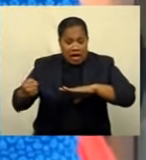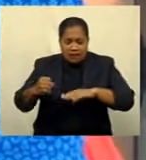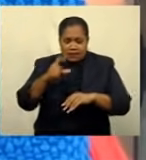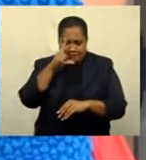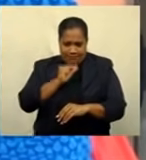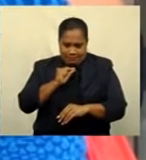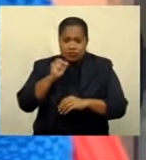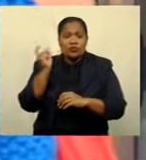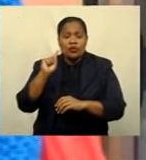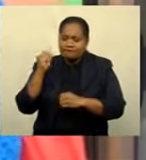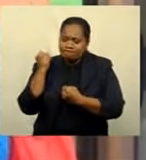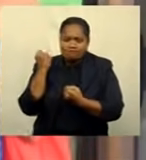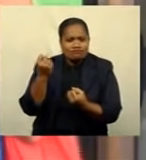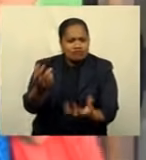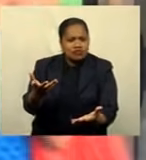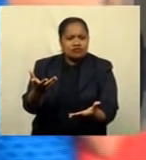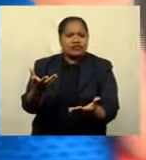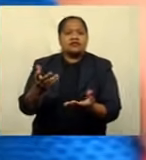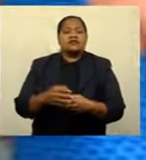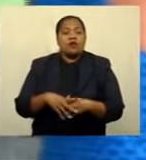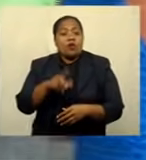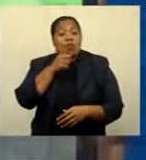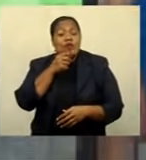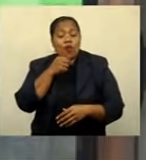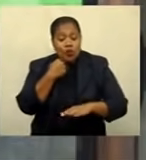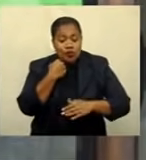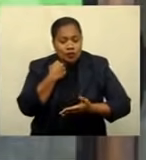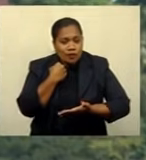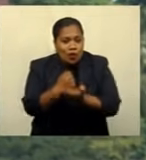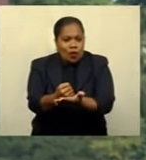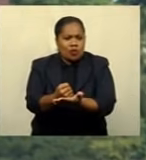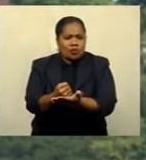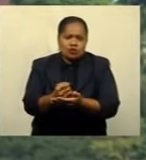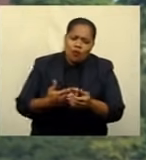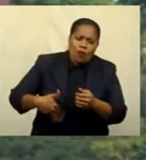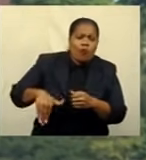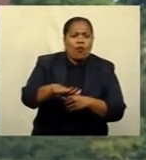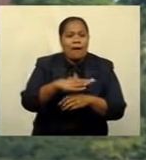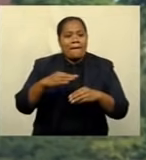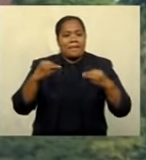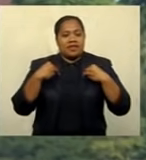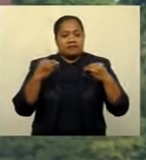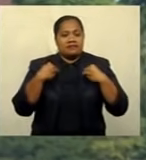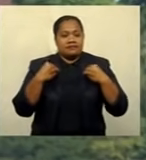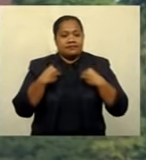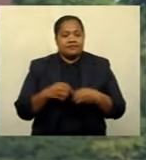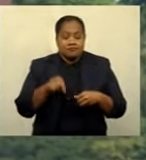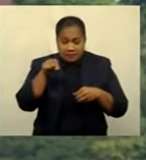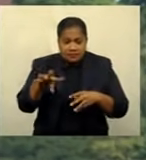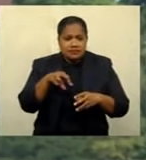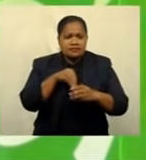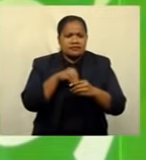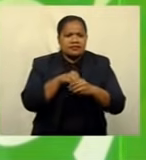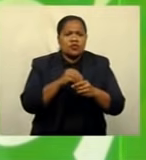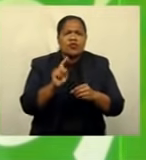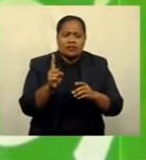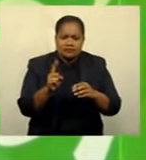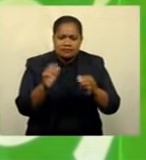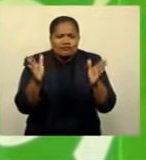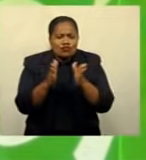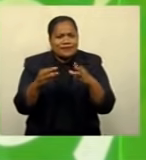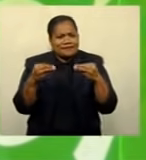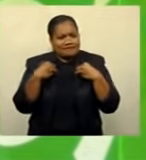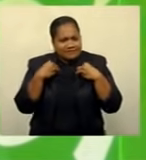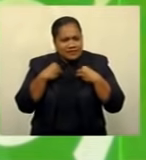provide bilateral loan support to all the businesses. This includes SMEs,